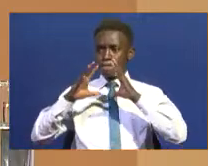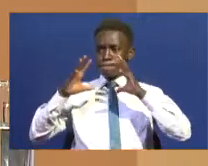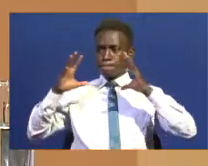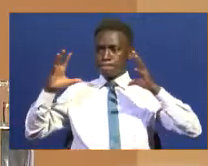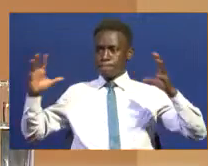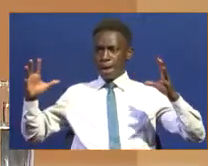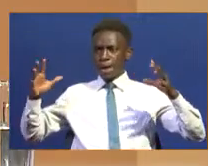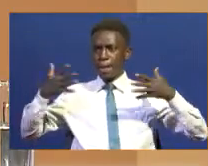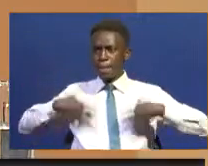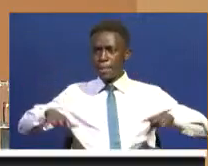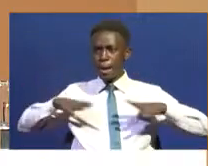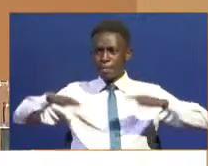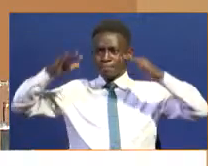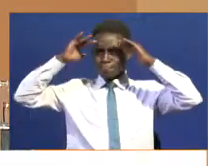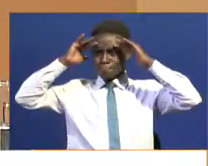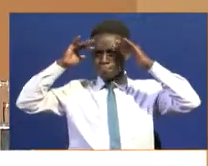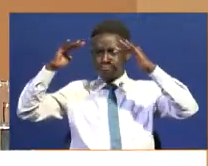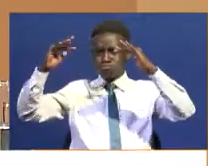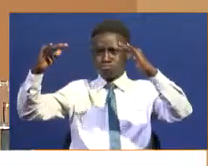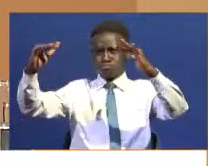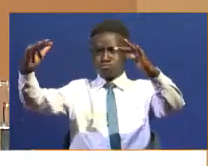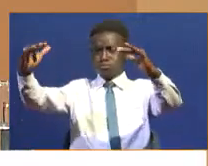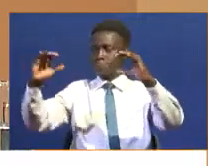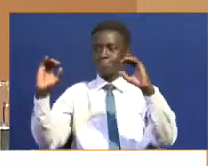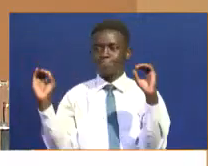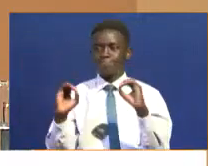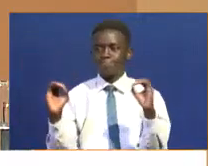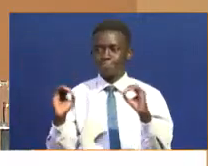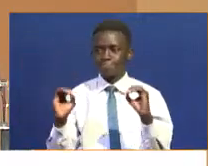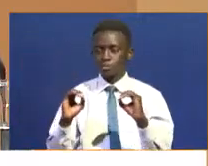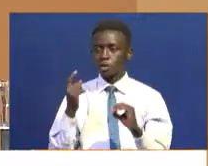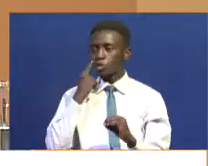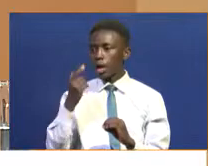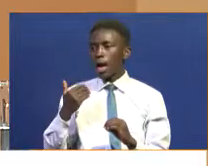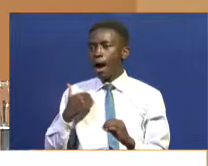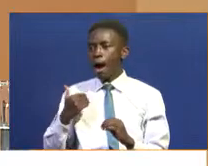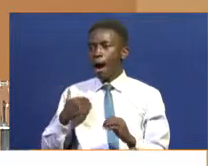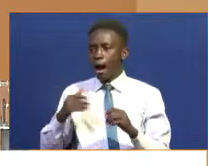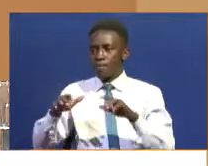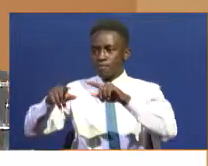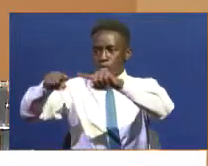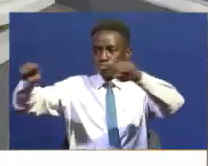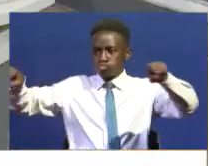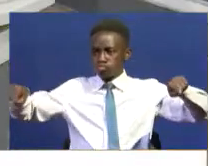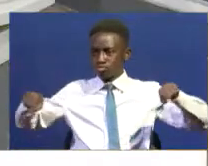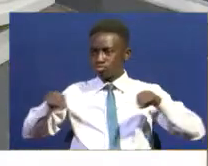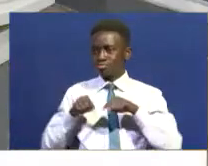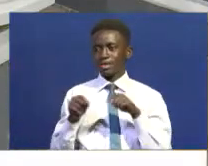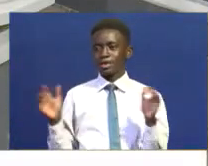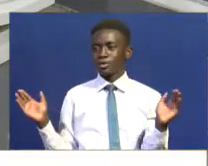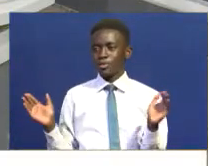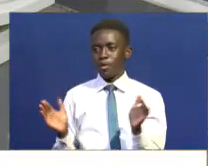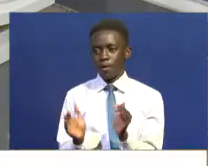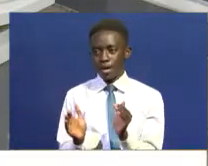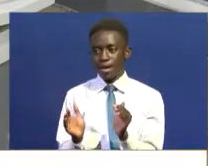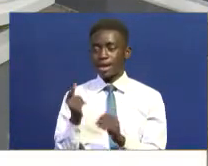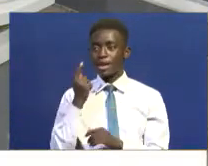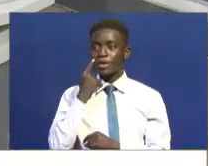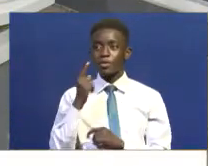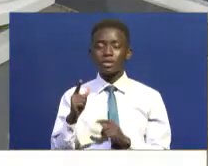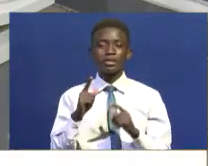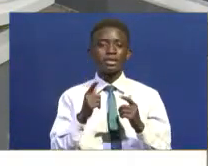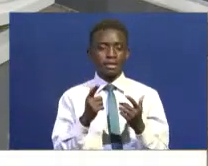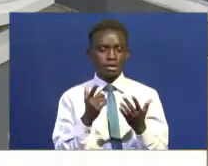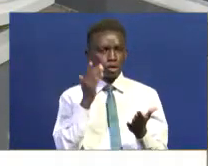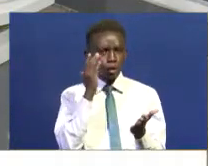because the country has said we have a small space, but we are going to facilitate. And the fact of the matter is that the conference is being held in a